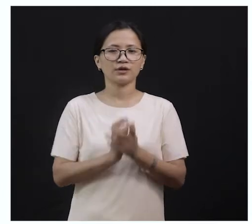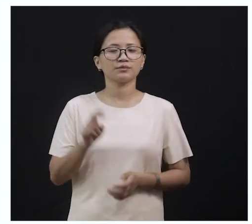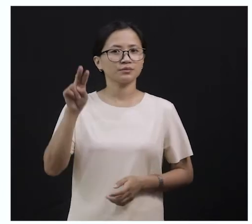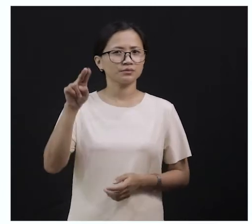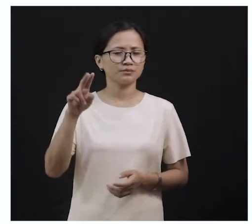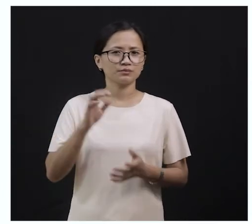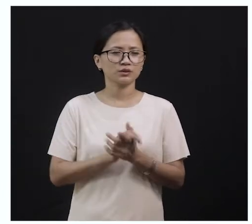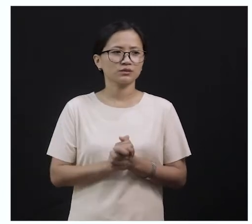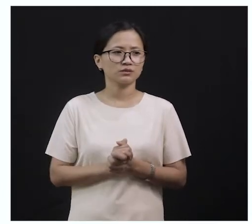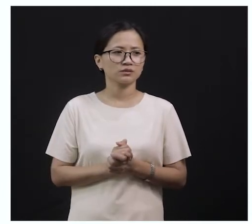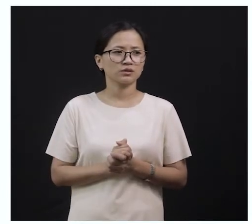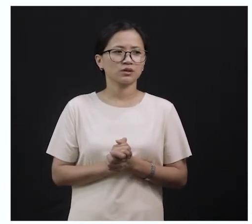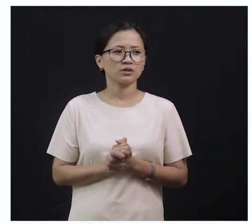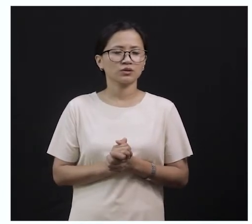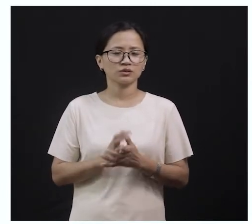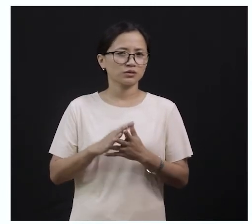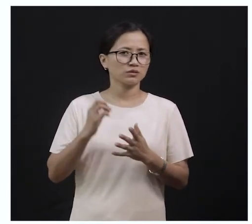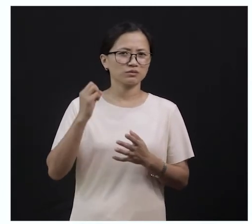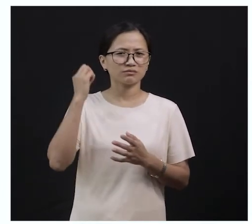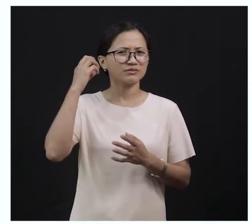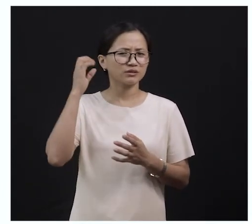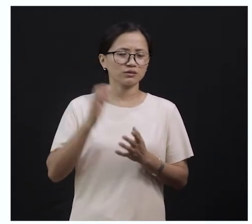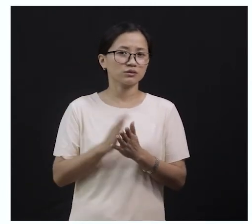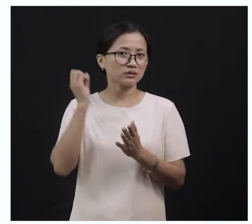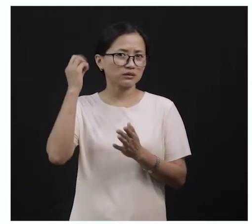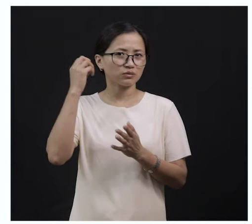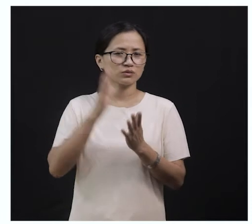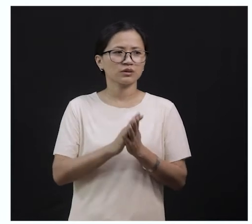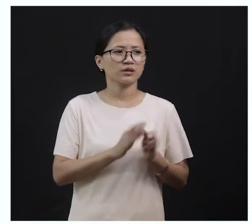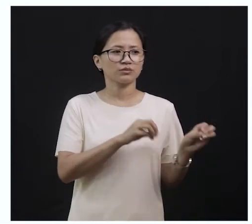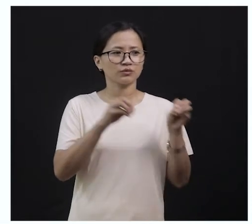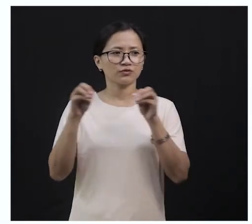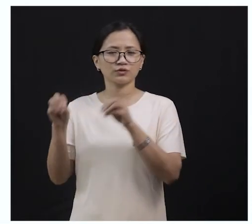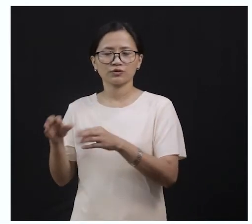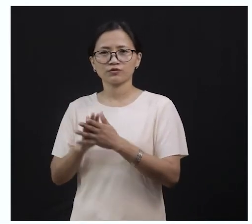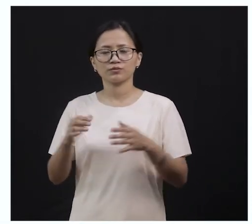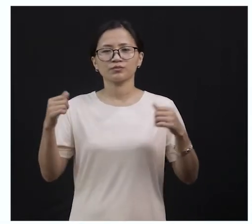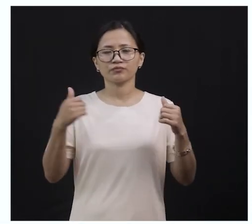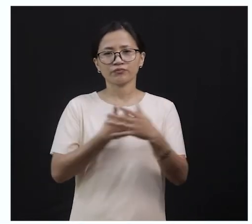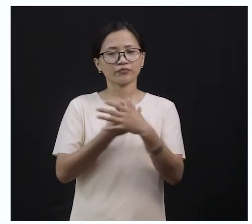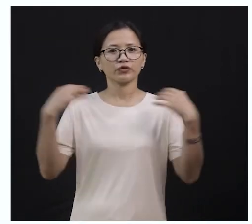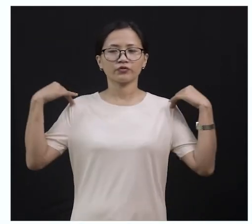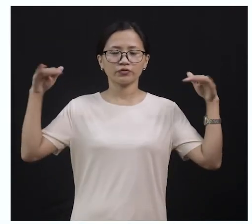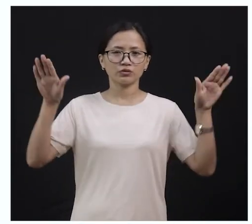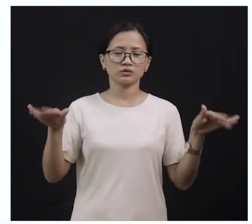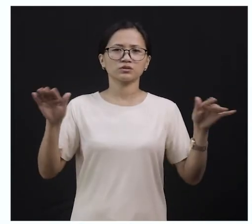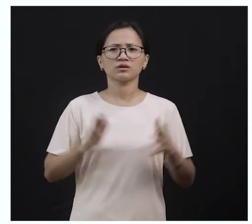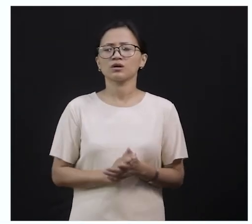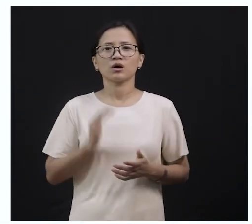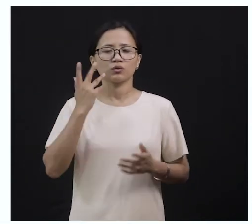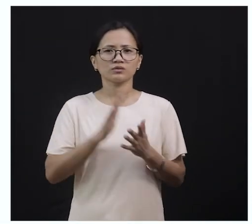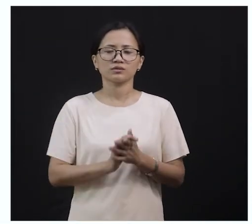F-L-A-P. Flap. Flap means noisy movements of wings. See, when the birds or